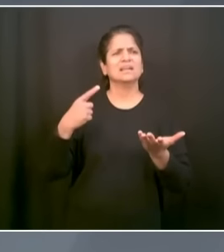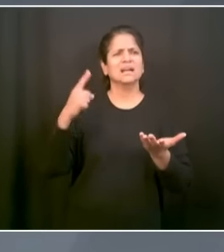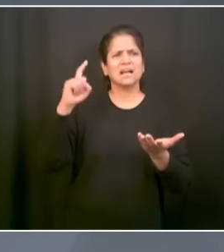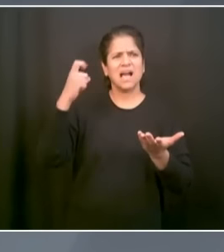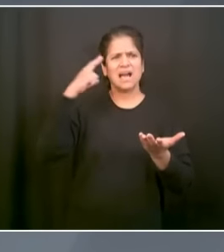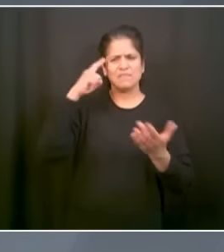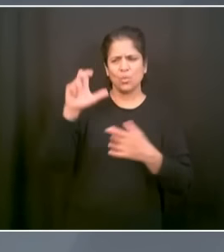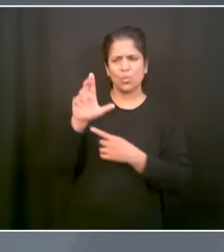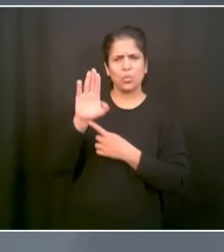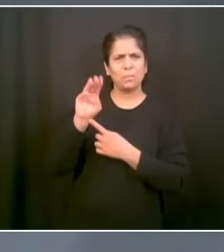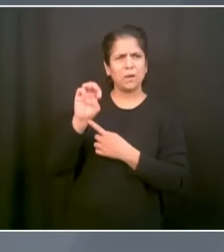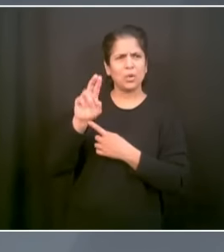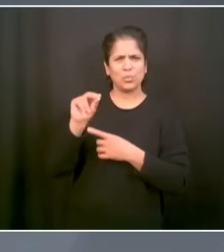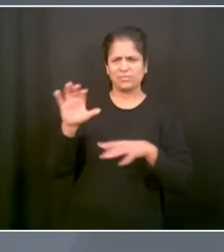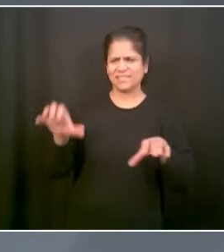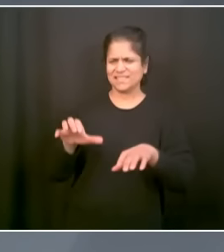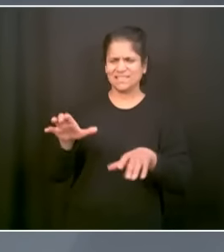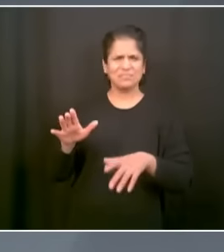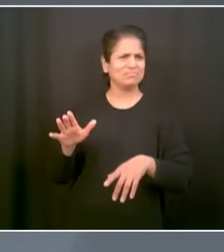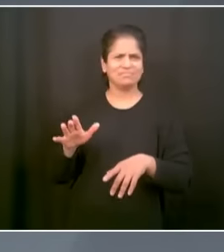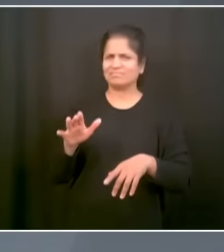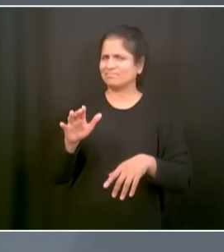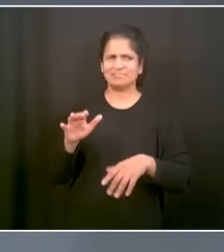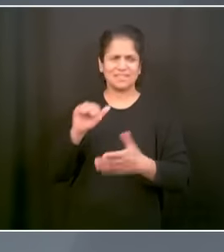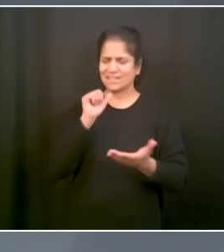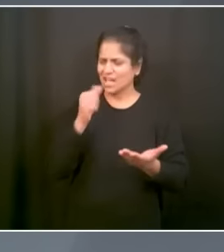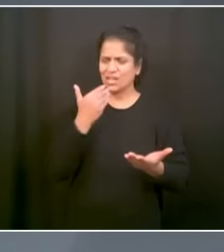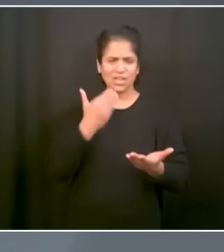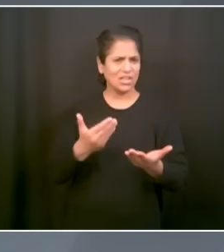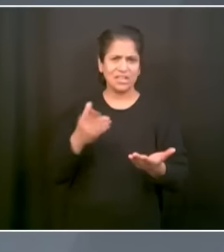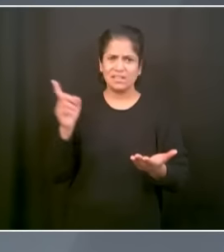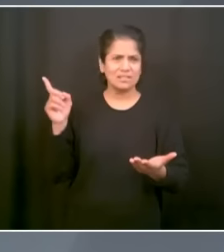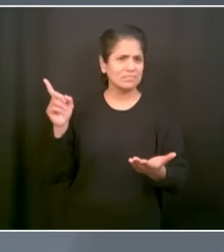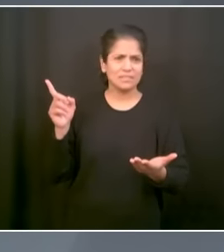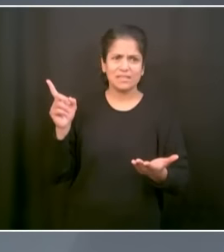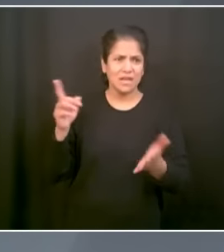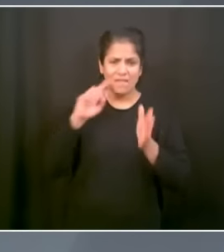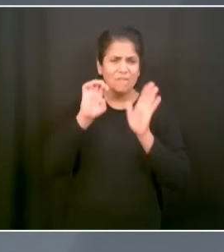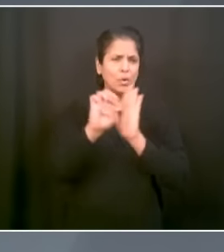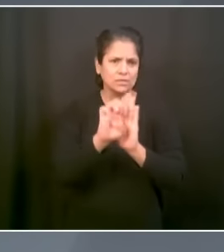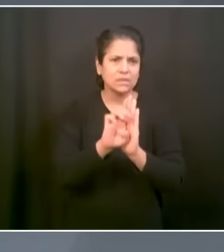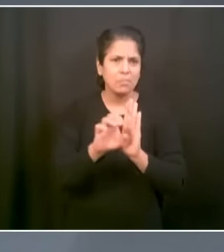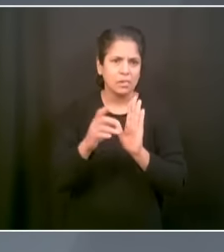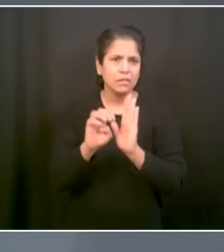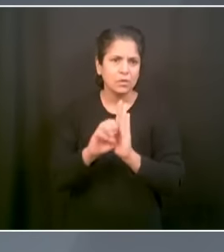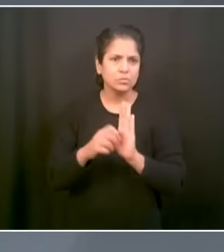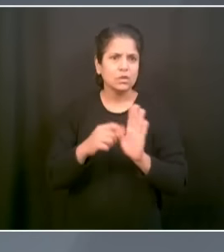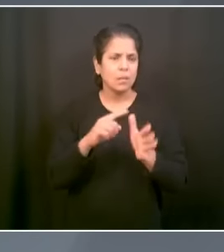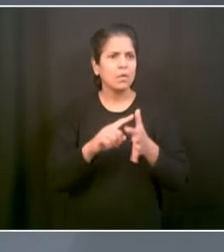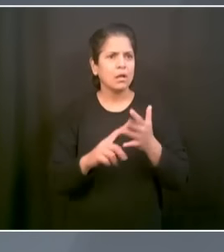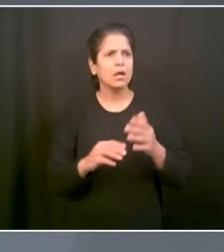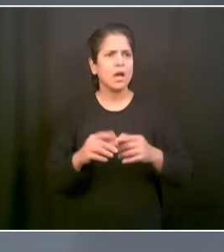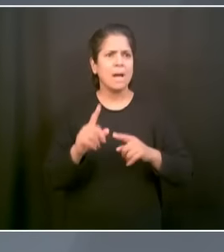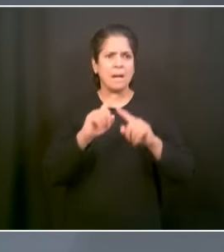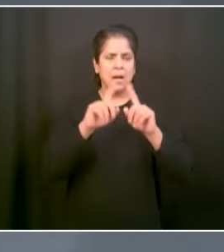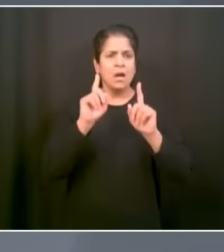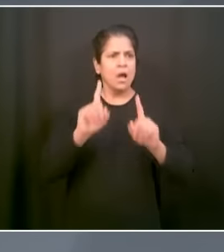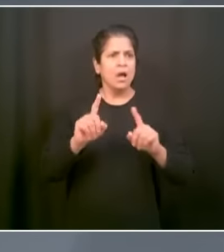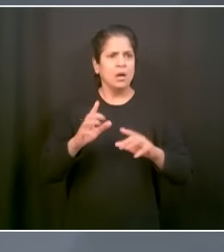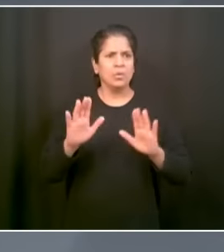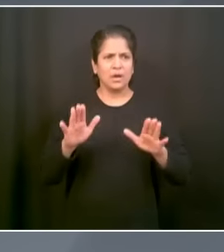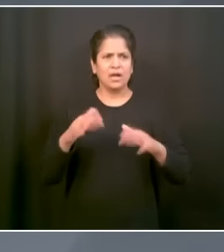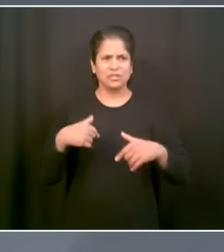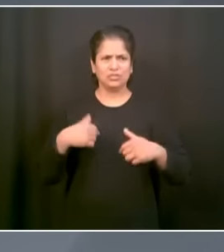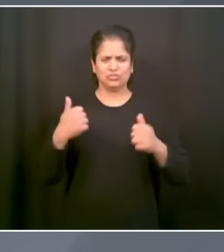There are sadly too many examples to be able to cite with you today, but it does leave us with many options for how we can bring this back to what is